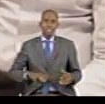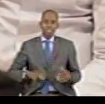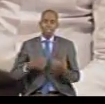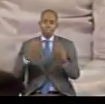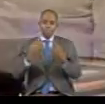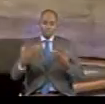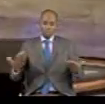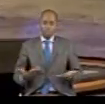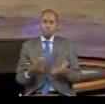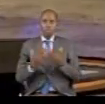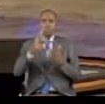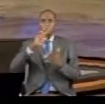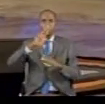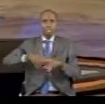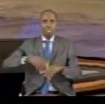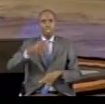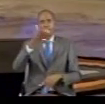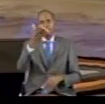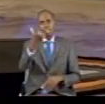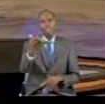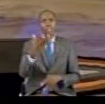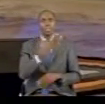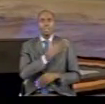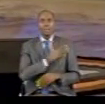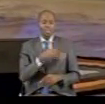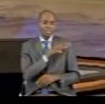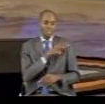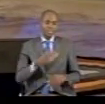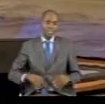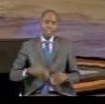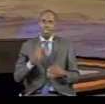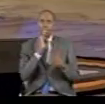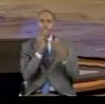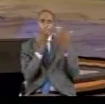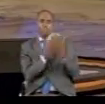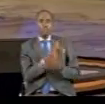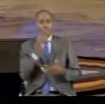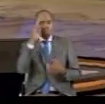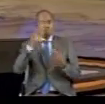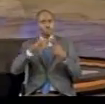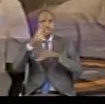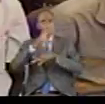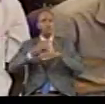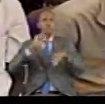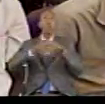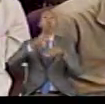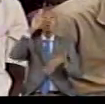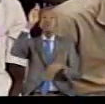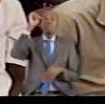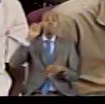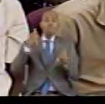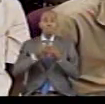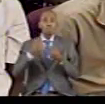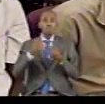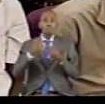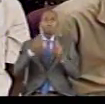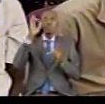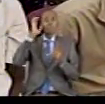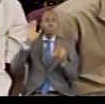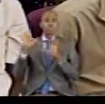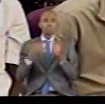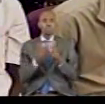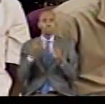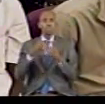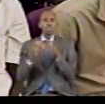you sat down there, and is waiting for you to call upon him. He will do it. In your life, I said he